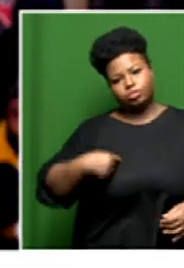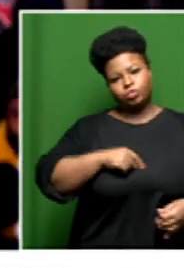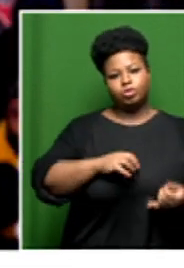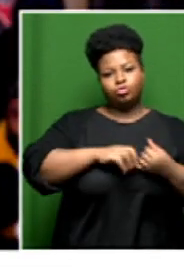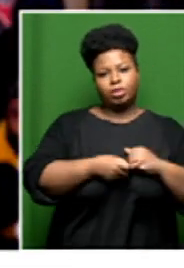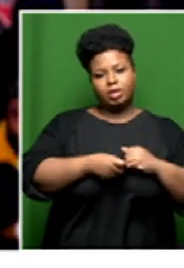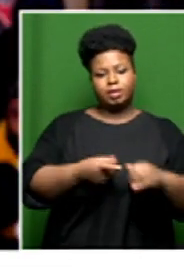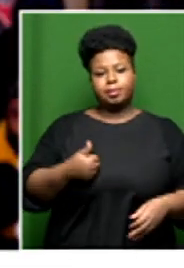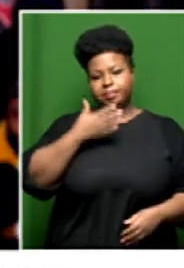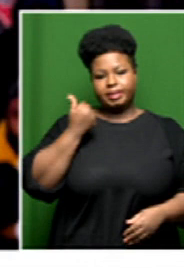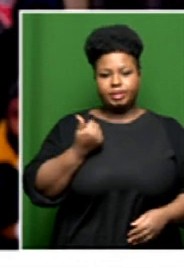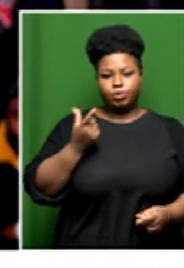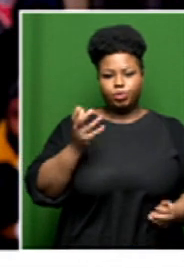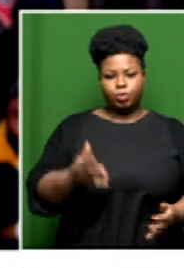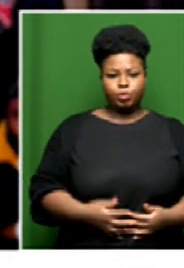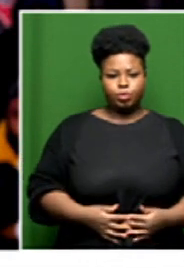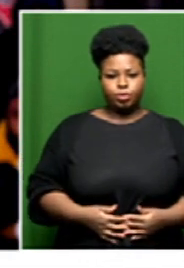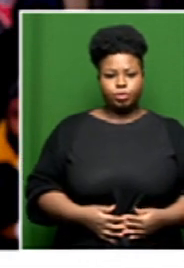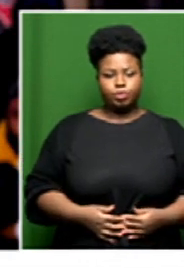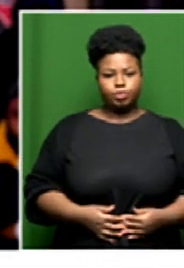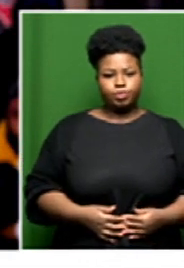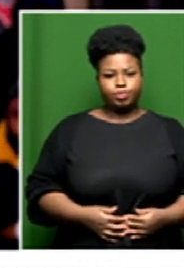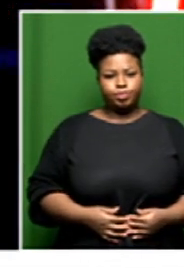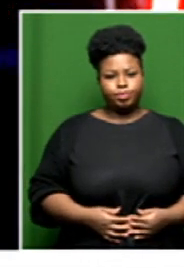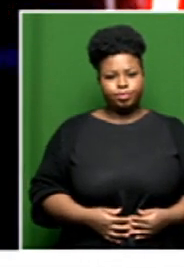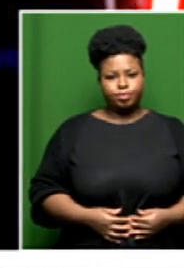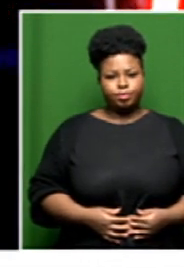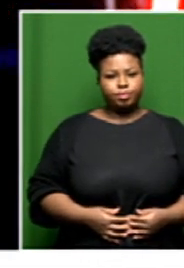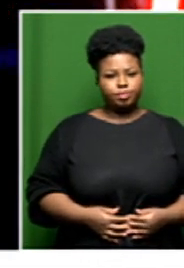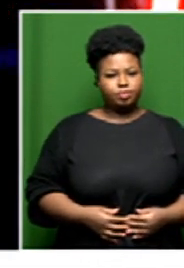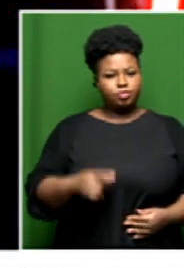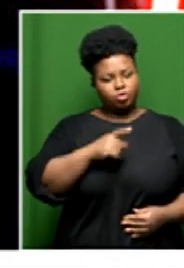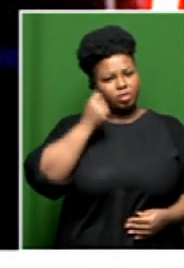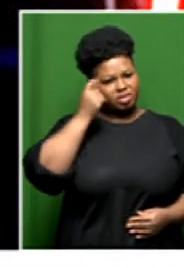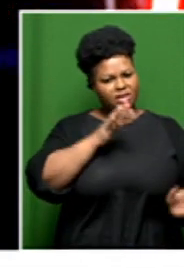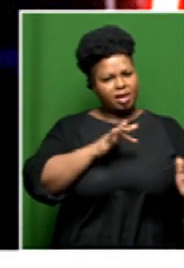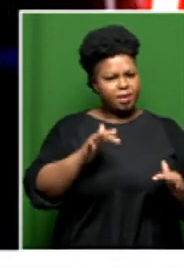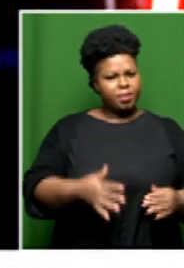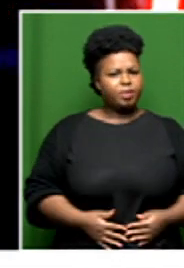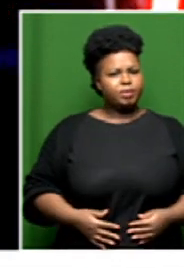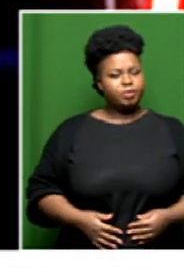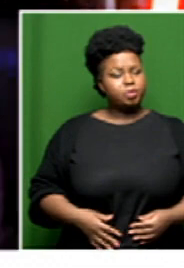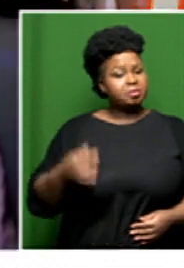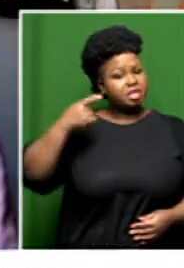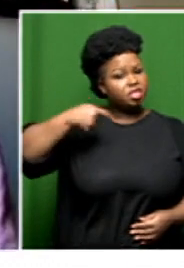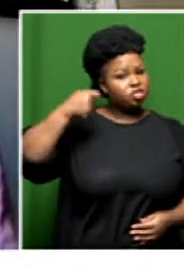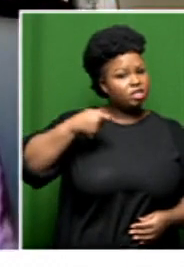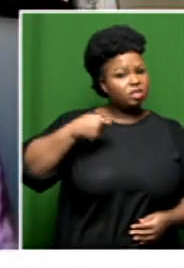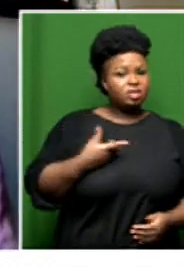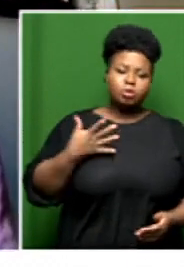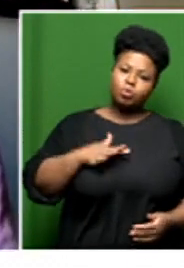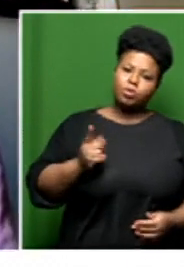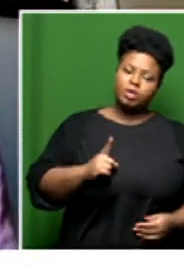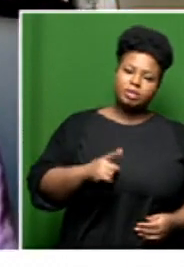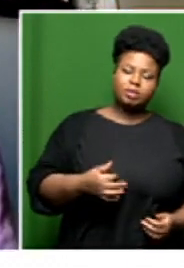our level best to keep up with our bodies and our minds. What's your understanding of what the judges are looking for or